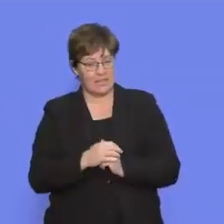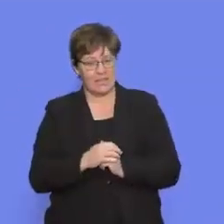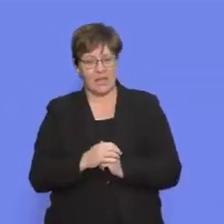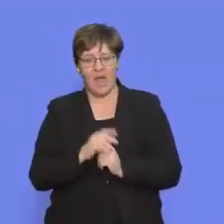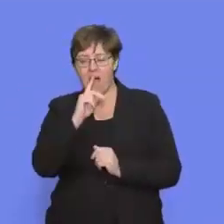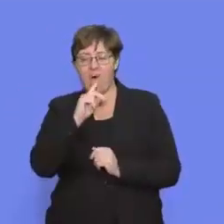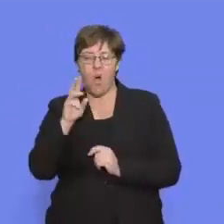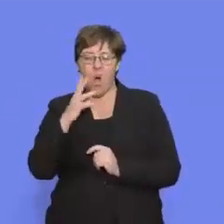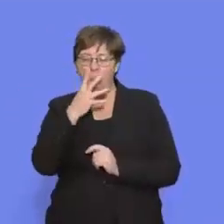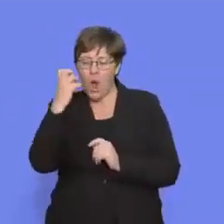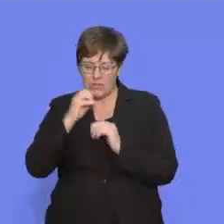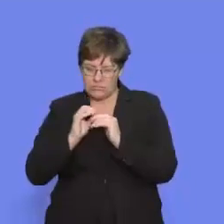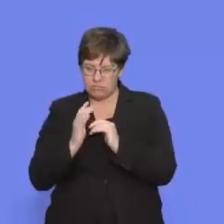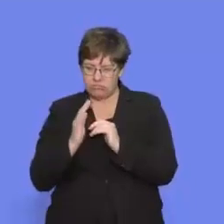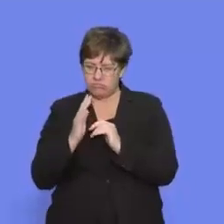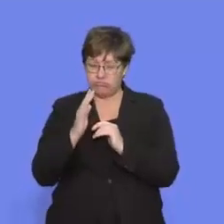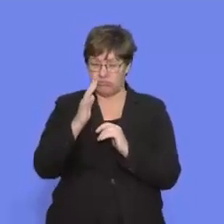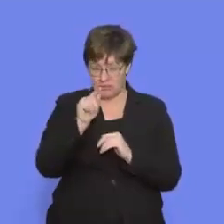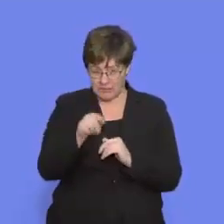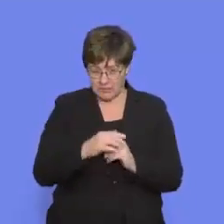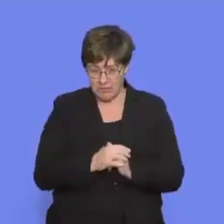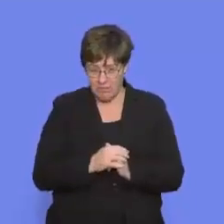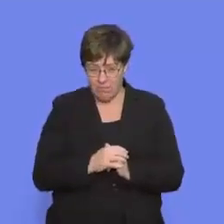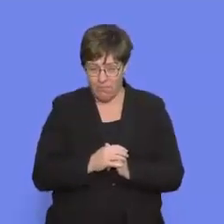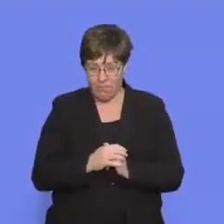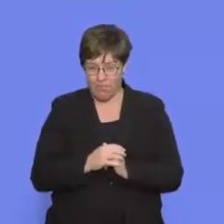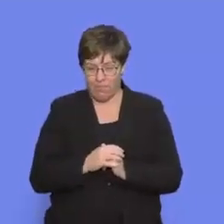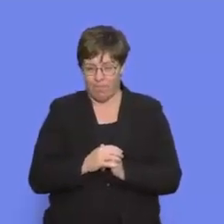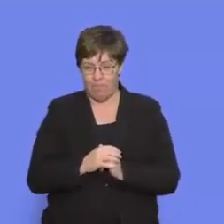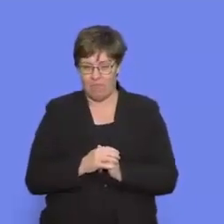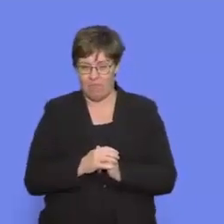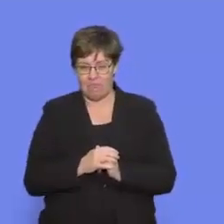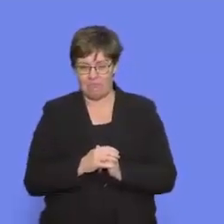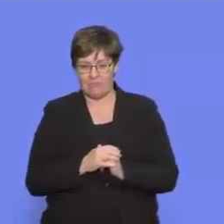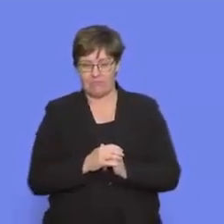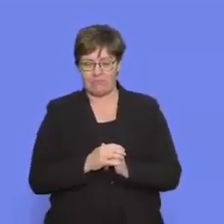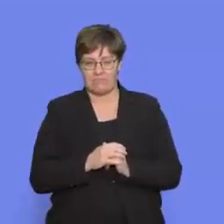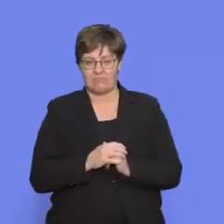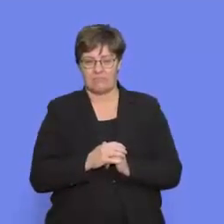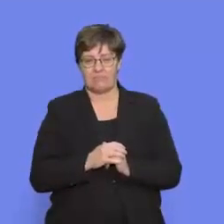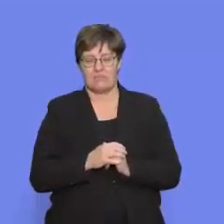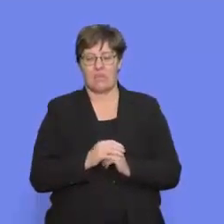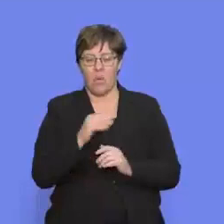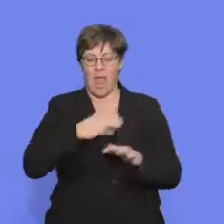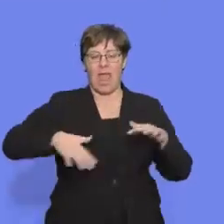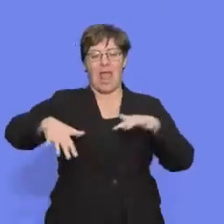the environment or to the atmosphere, then evaporation takes place.